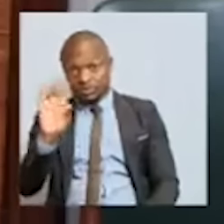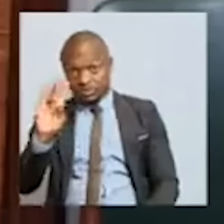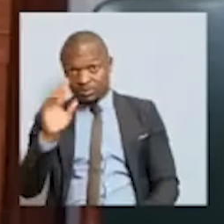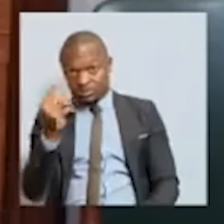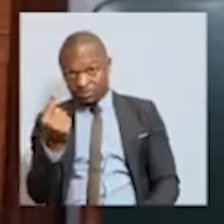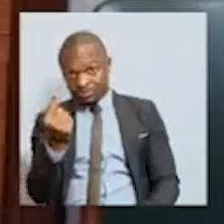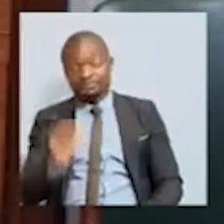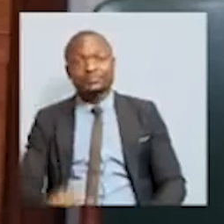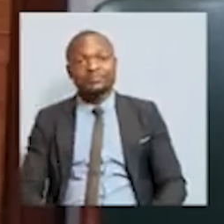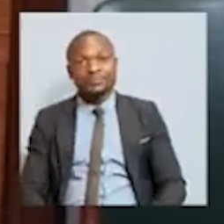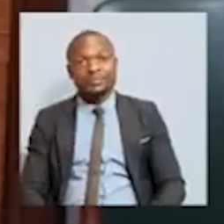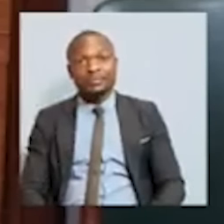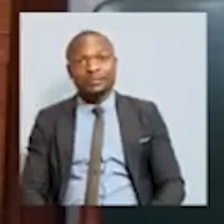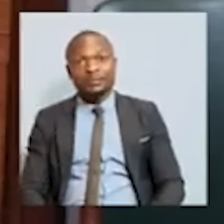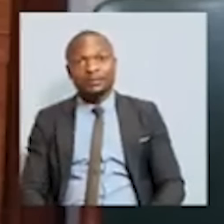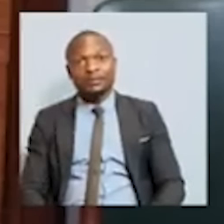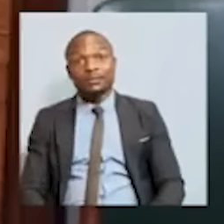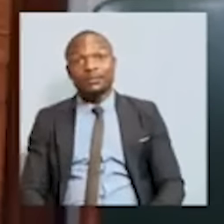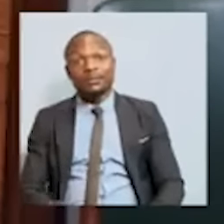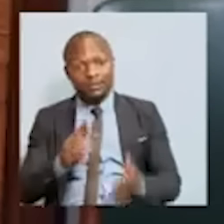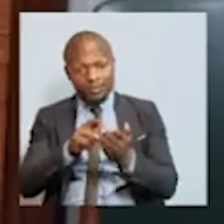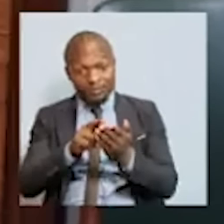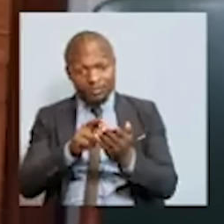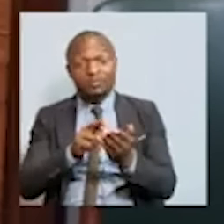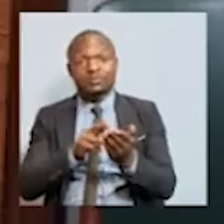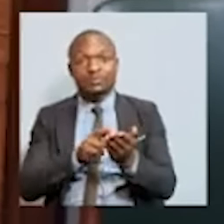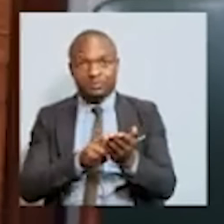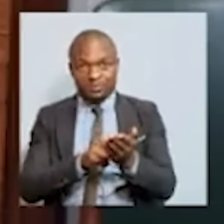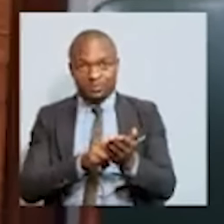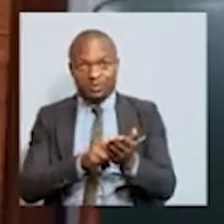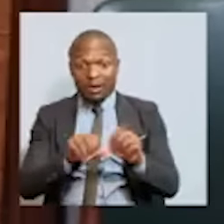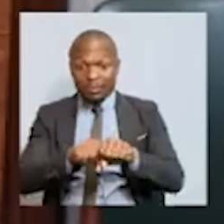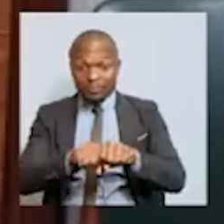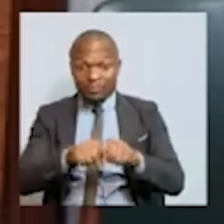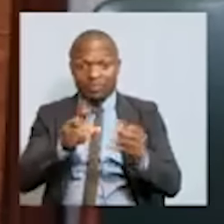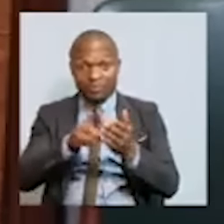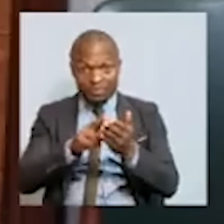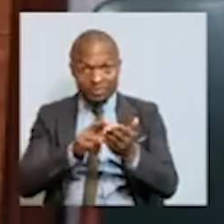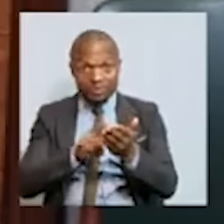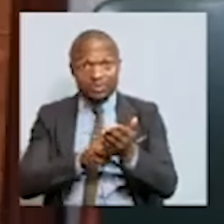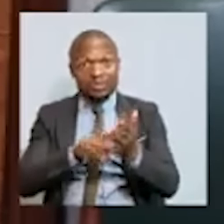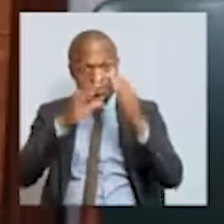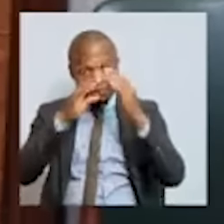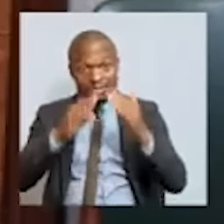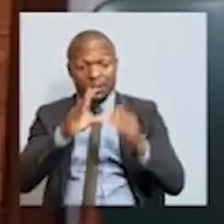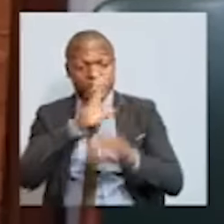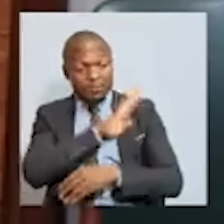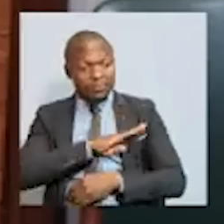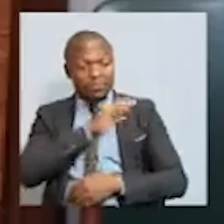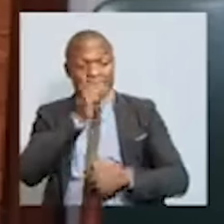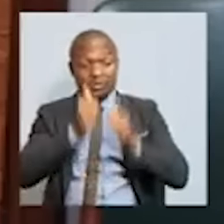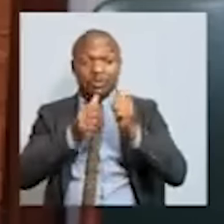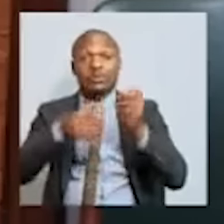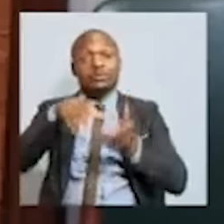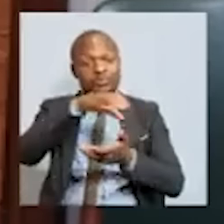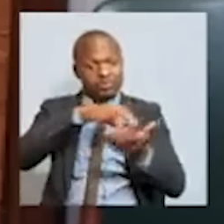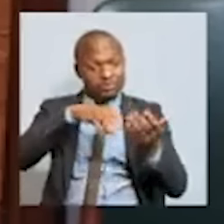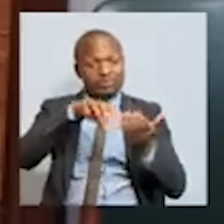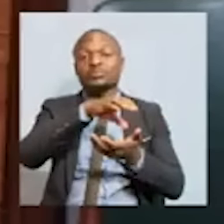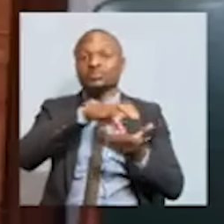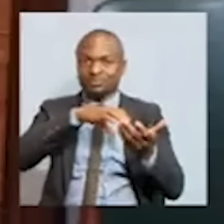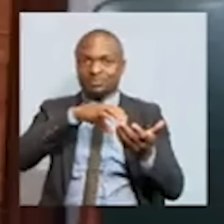2071, contempt of the House refers to an act, omission, or conduct which obstructs,